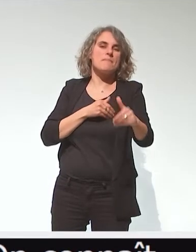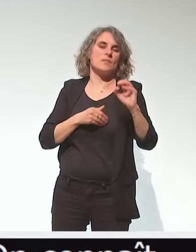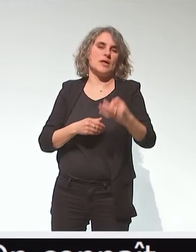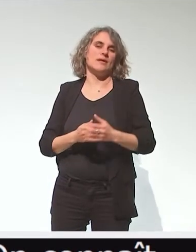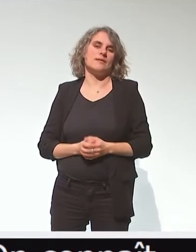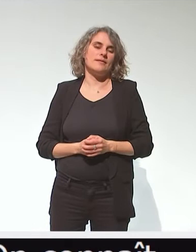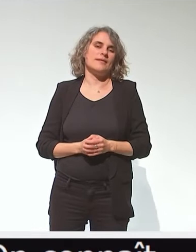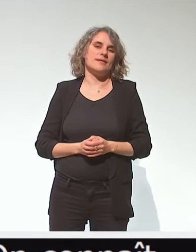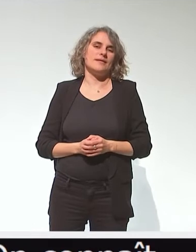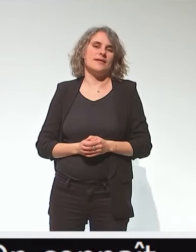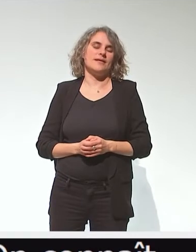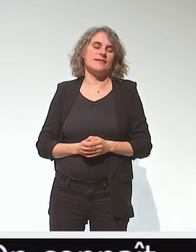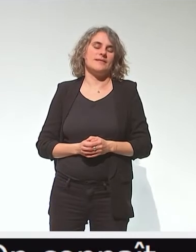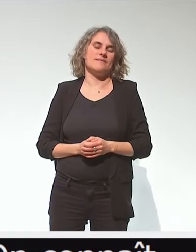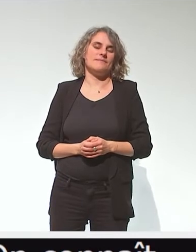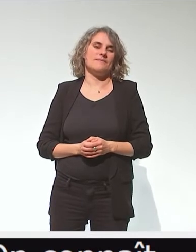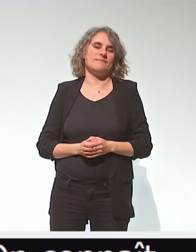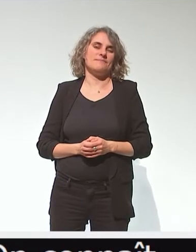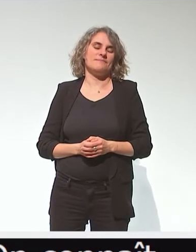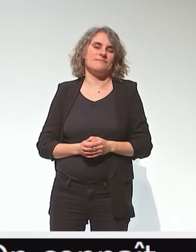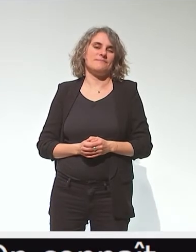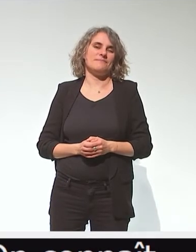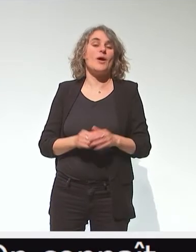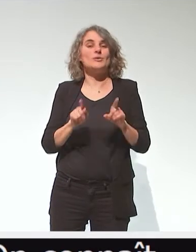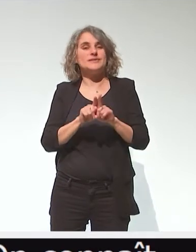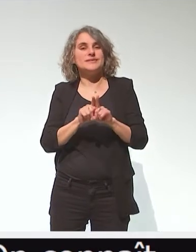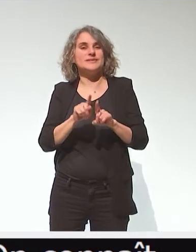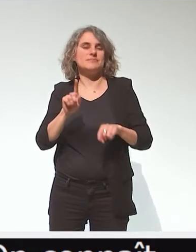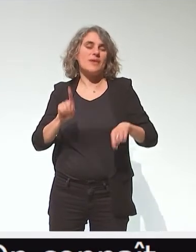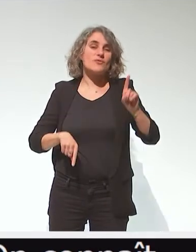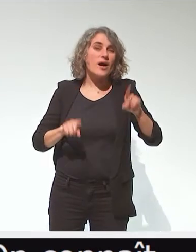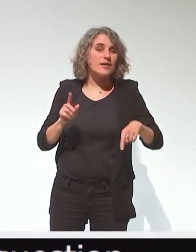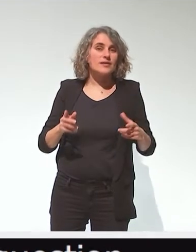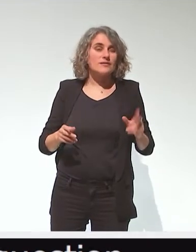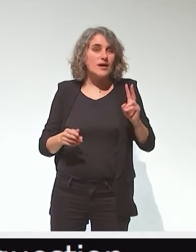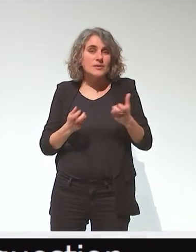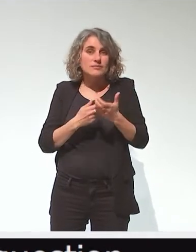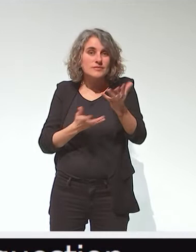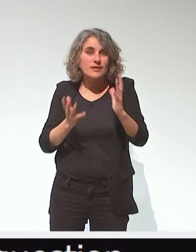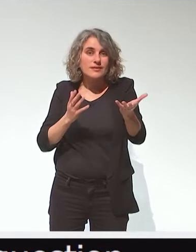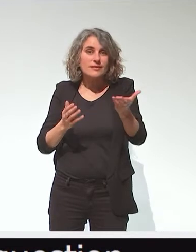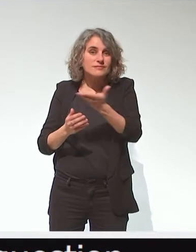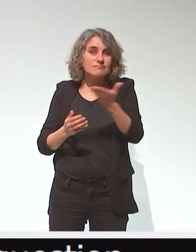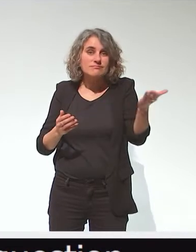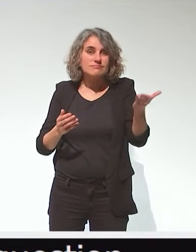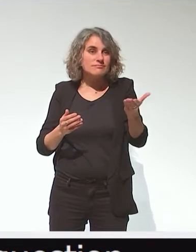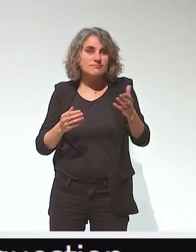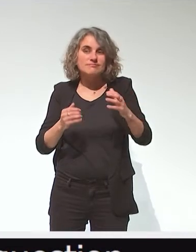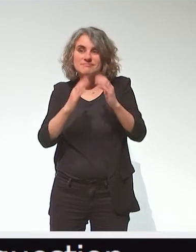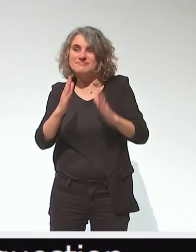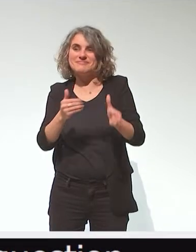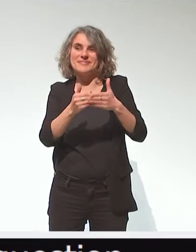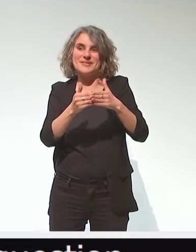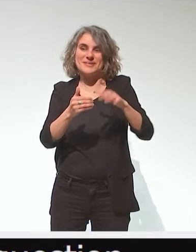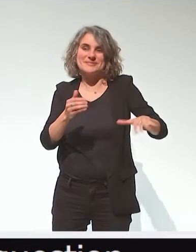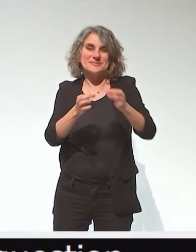already invented in your neighboring country, and you just need to ask. If you have a challenge and they